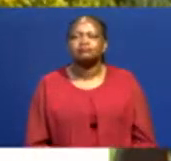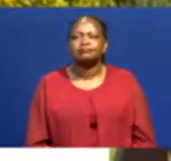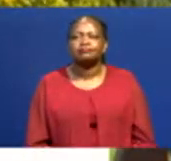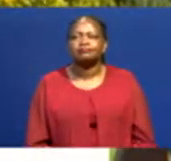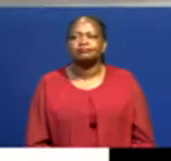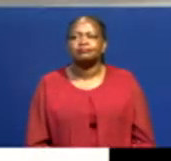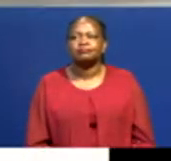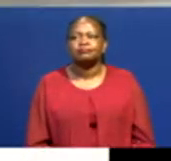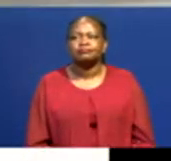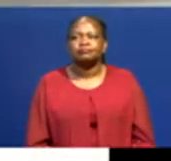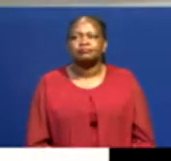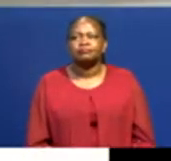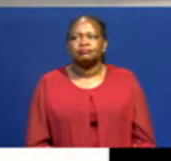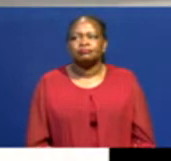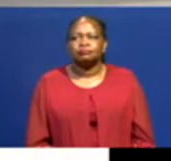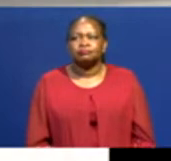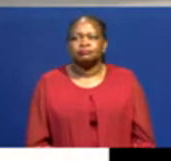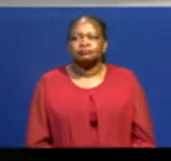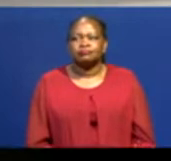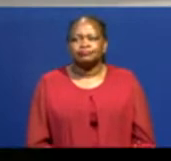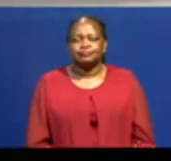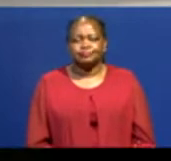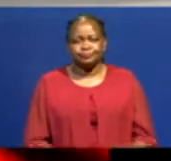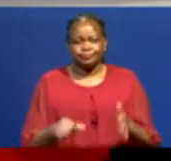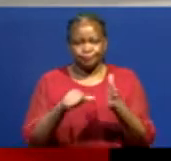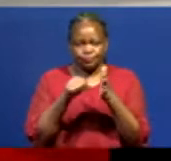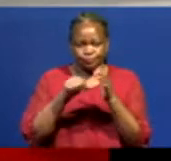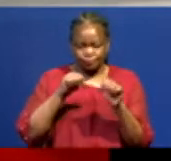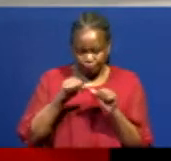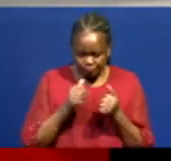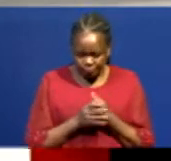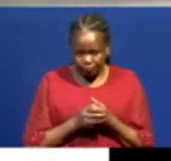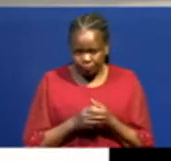Controversy surrounds a fatal incident in Kiambu involving